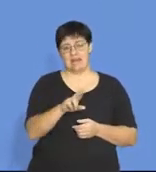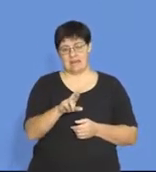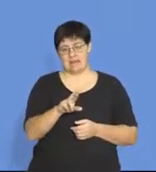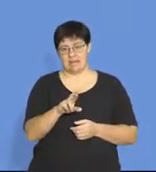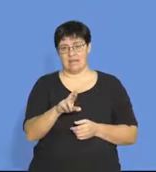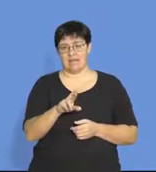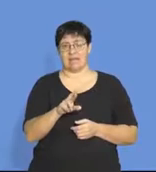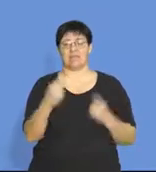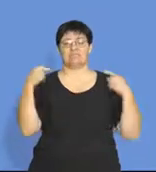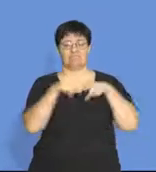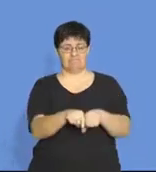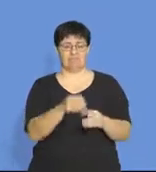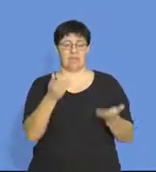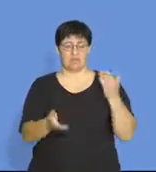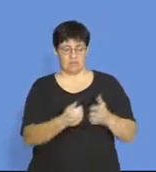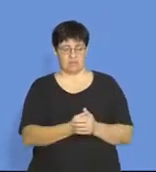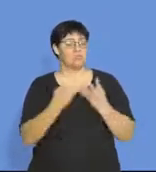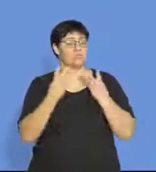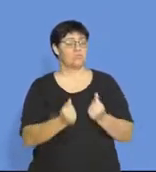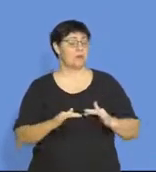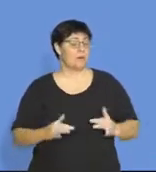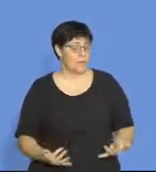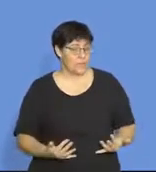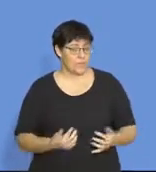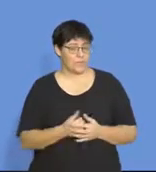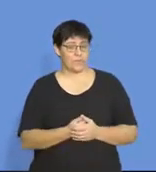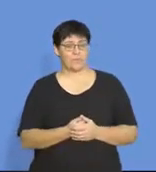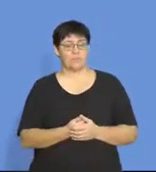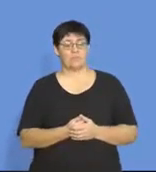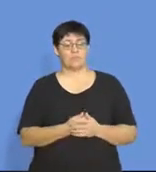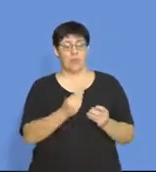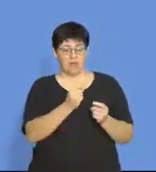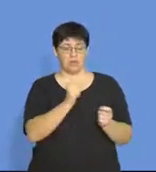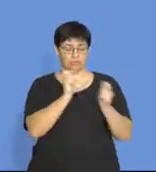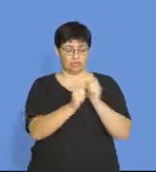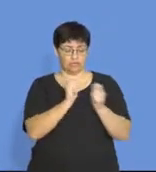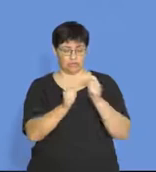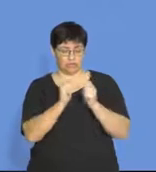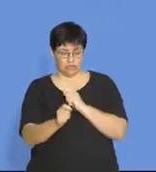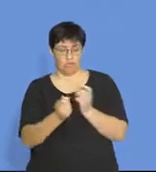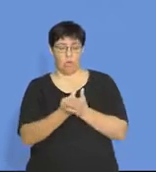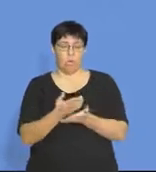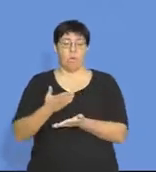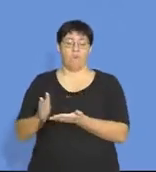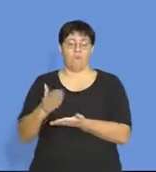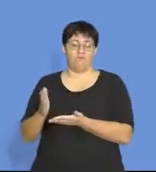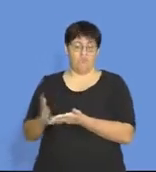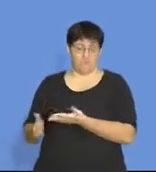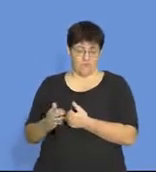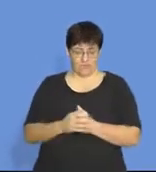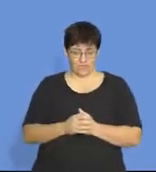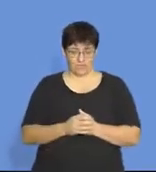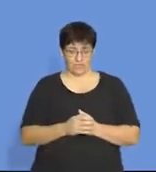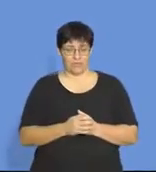simultaneous equations, and you normally solve by either substitution or elimination.